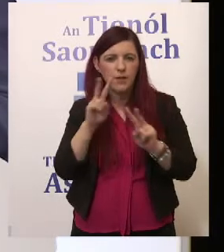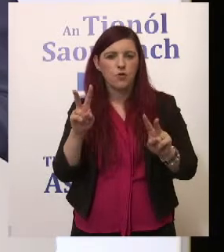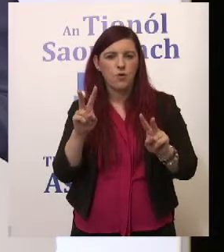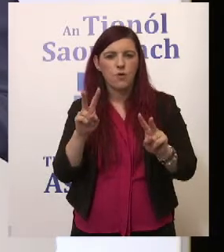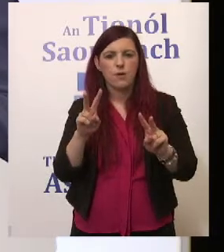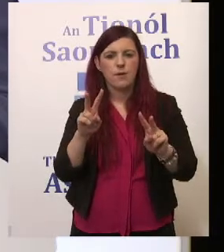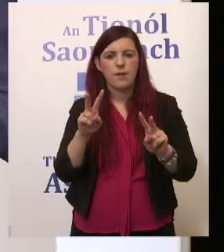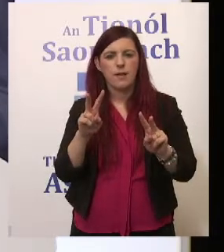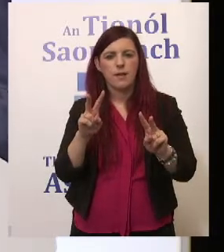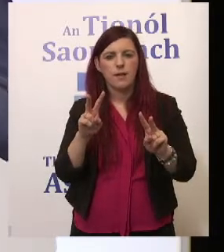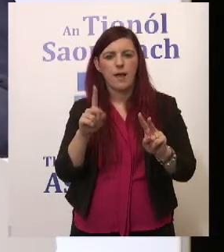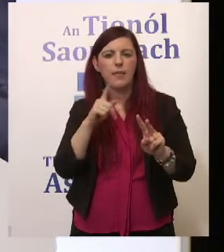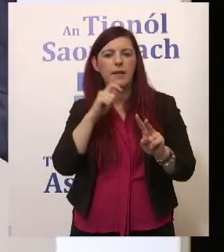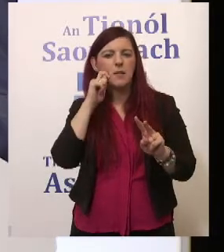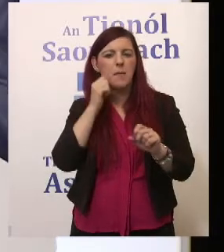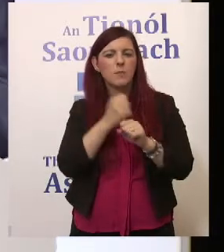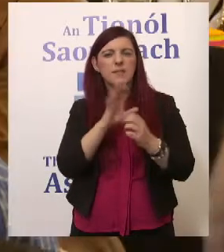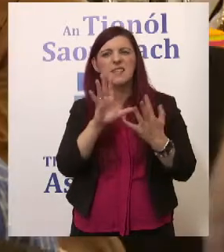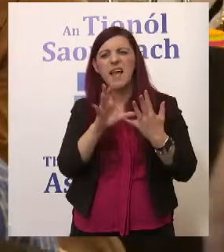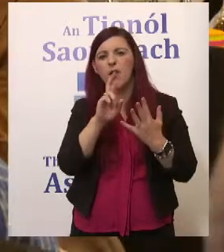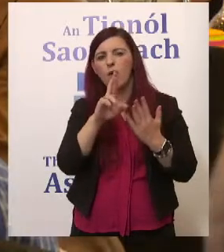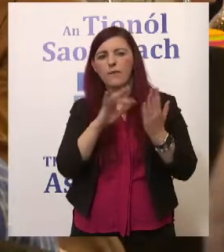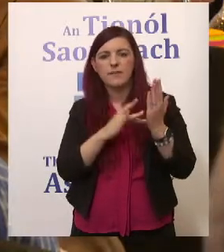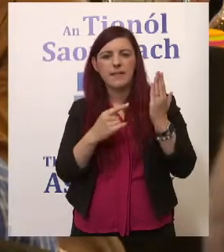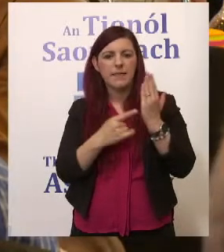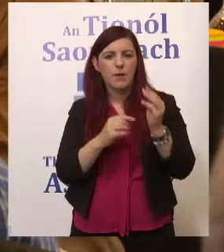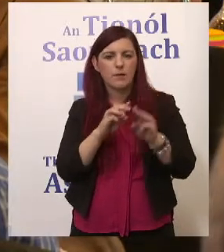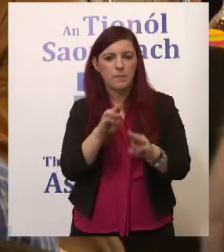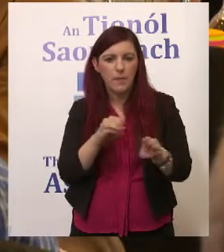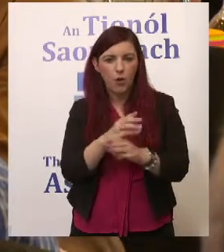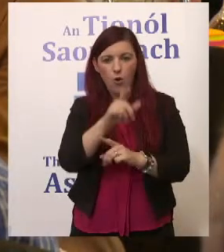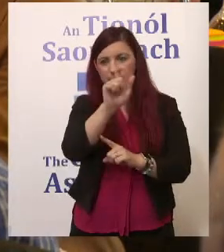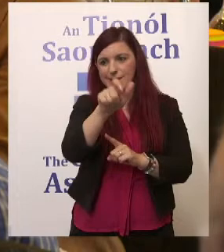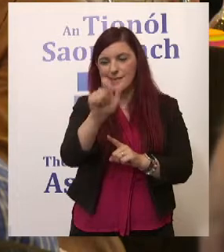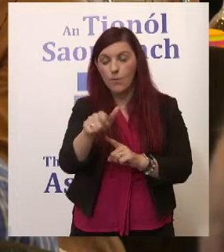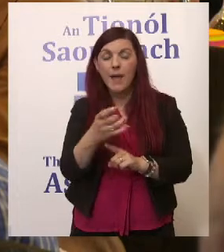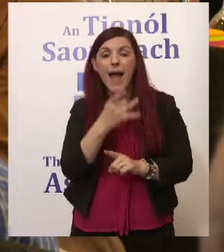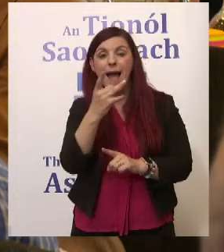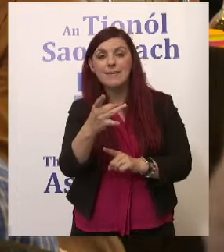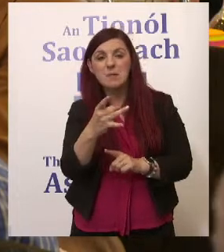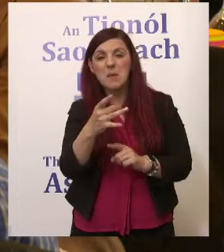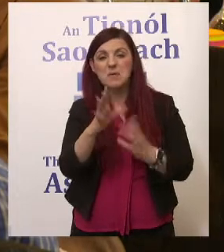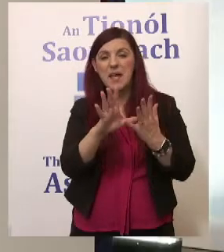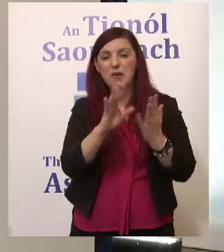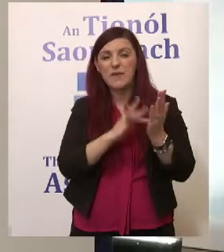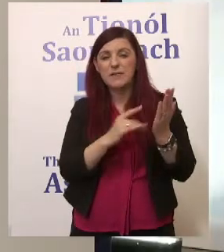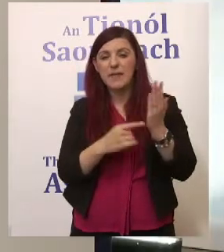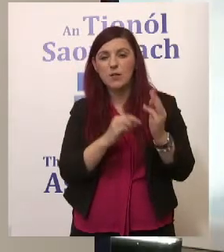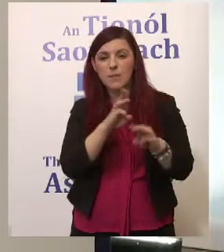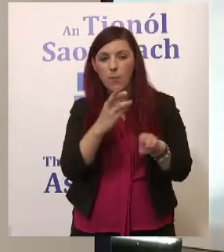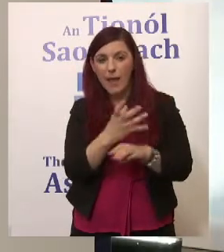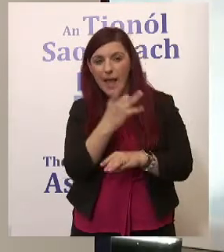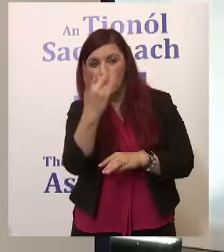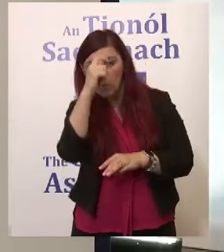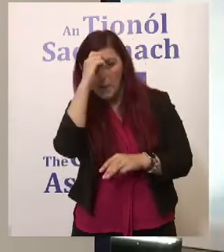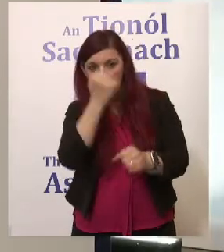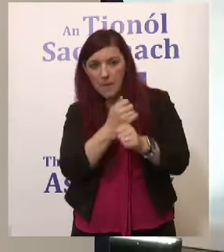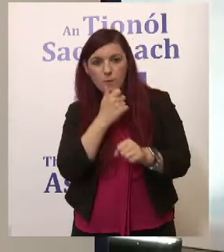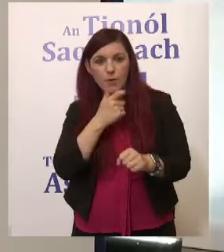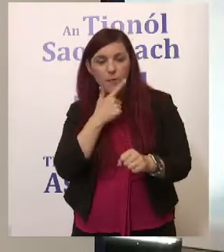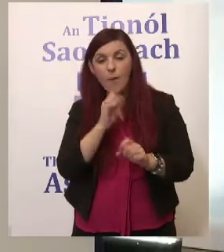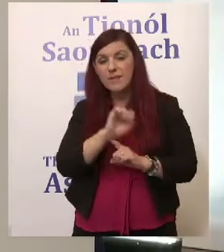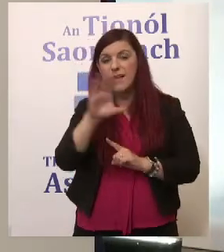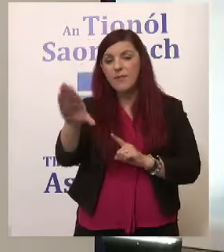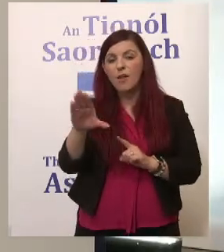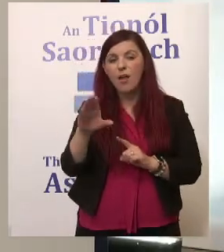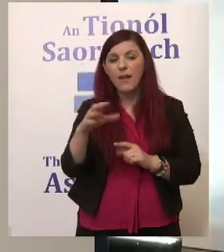about 10 to 15,000 people, citizens of Dublin, what they thought of Dublin. And I'll send that on actually to Art just to give you an idea. It's a bit old